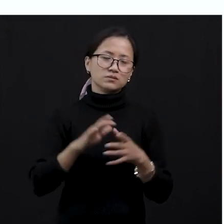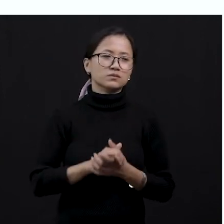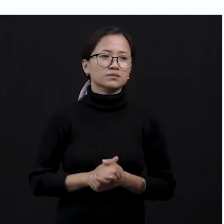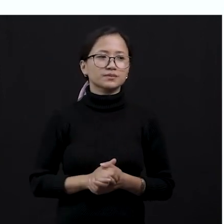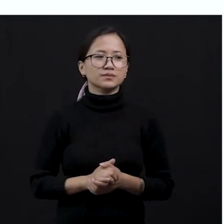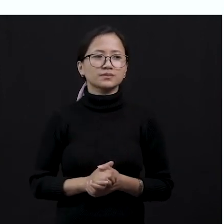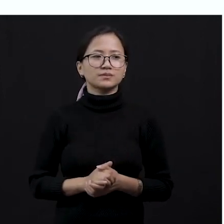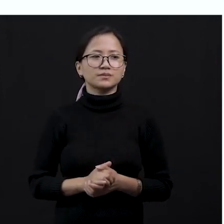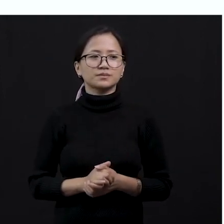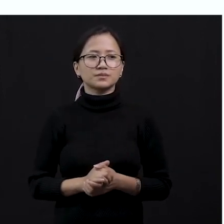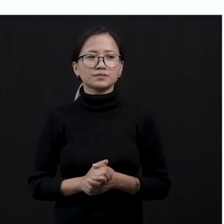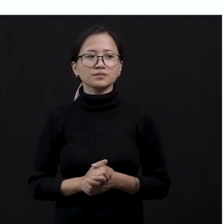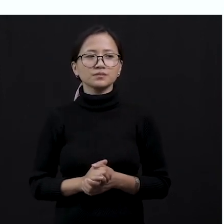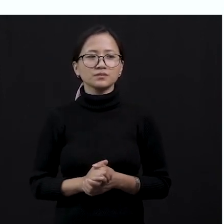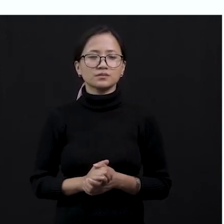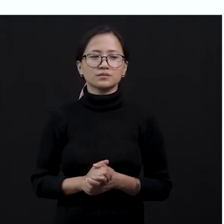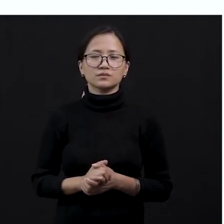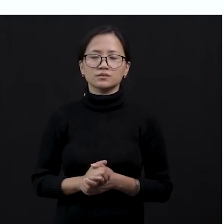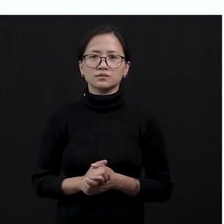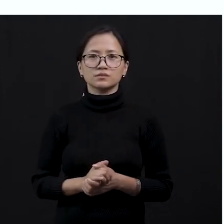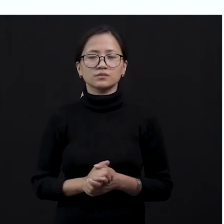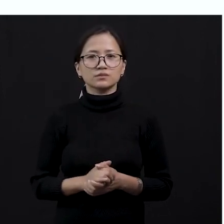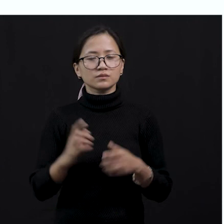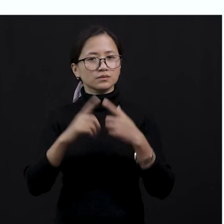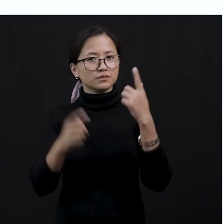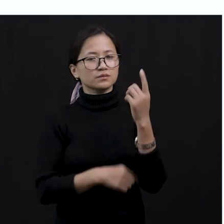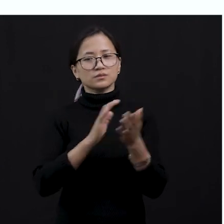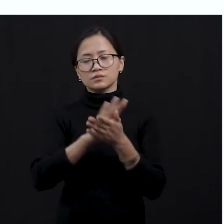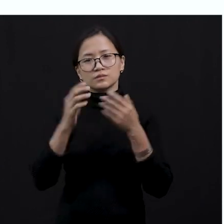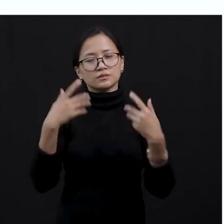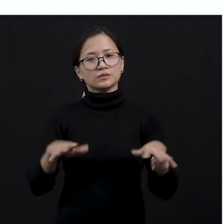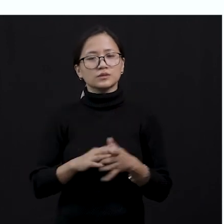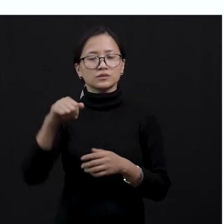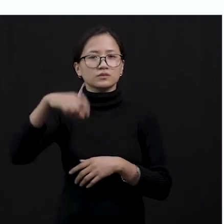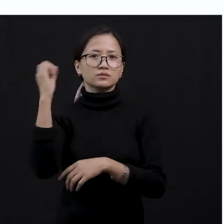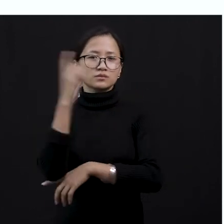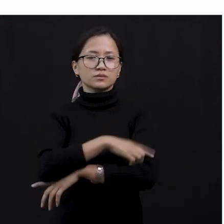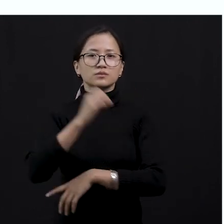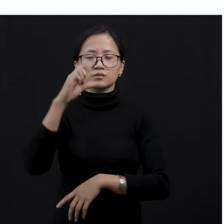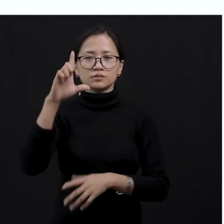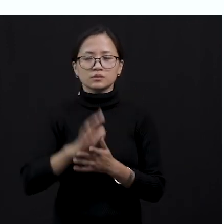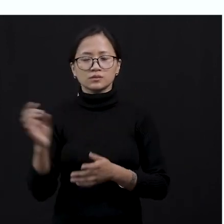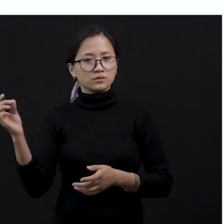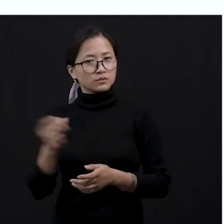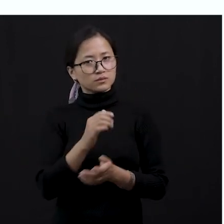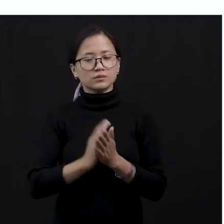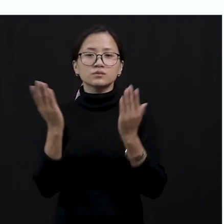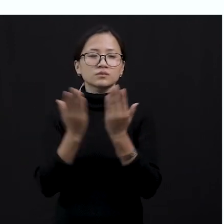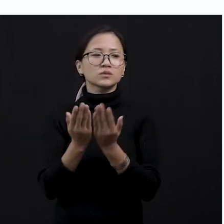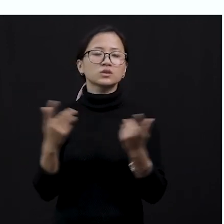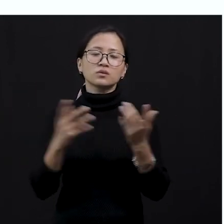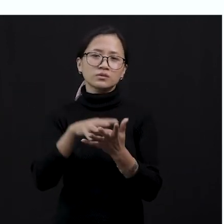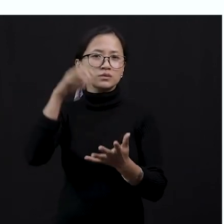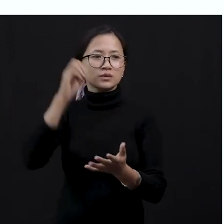poem. Today we are at the end of today's class, and we'll just go a quick revision. Okay, what we have